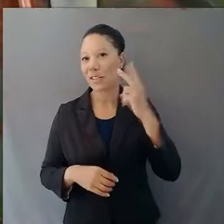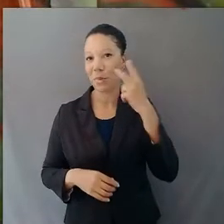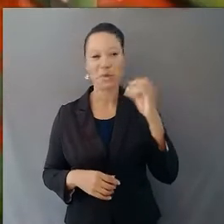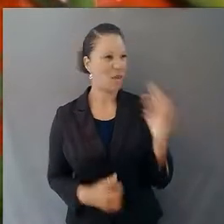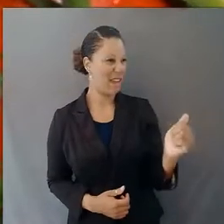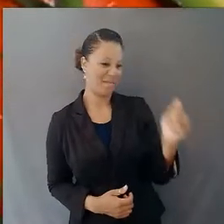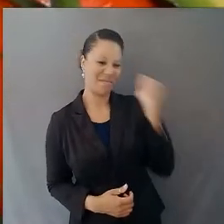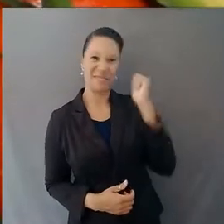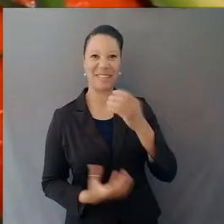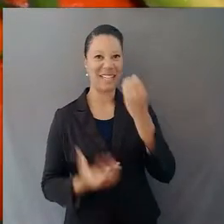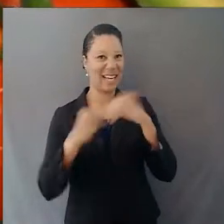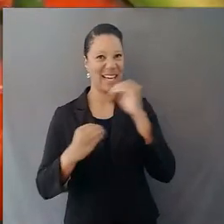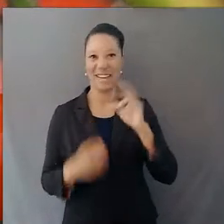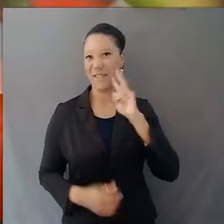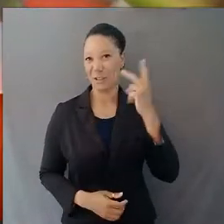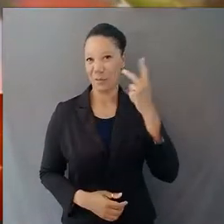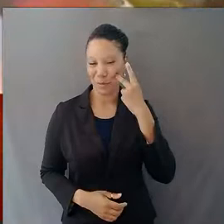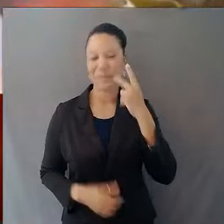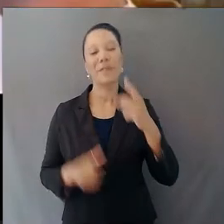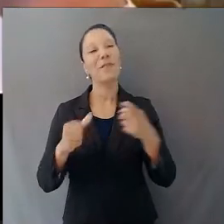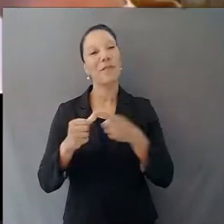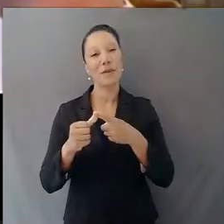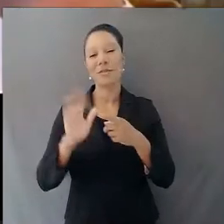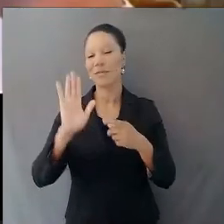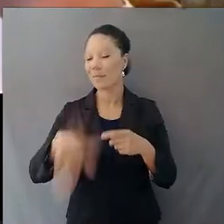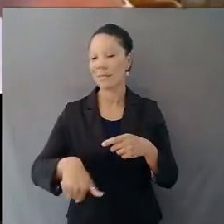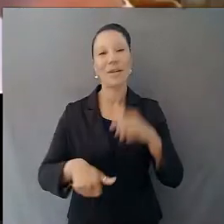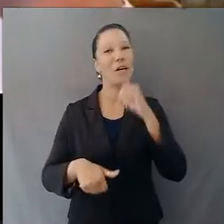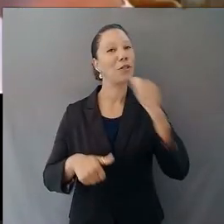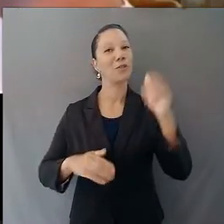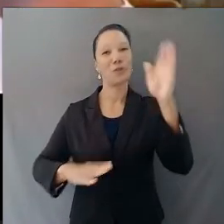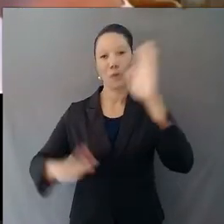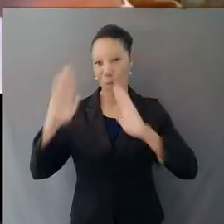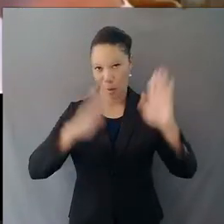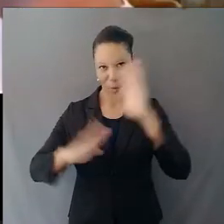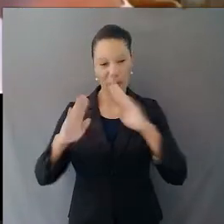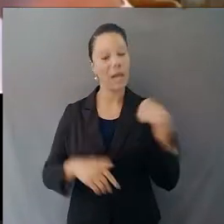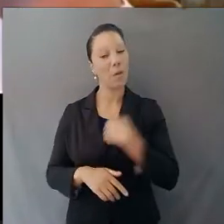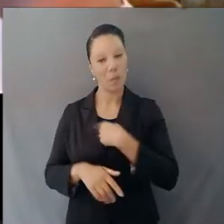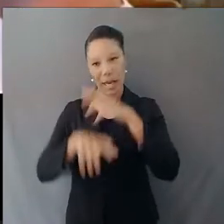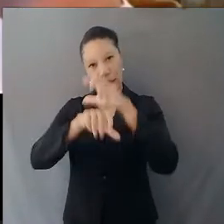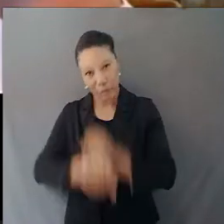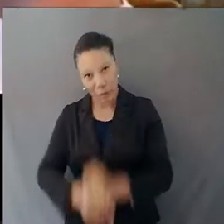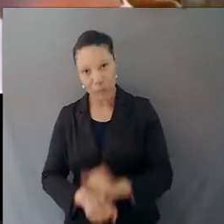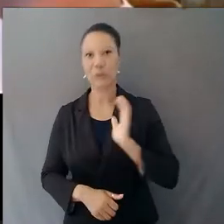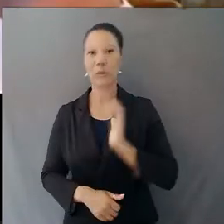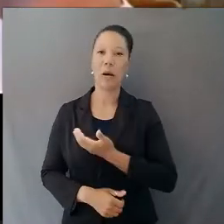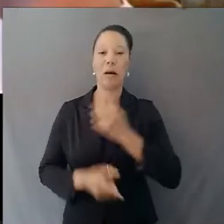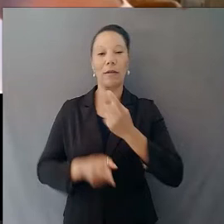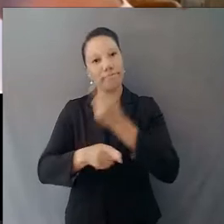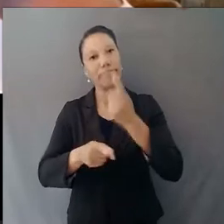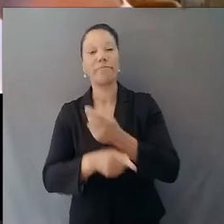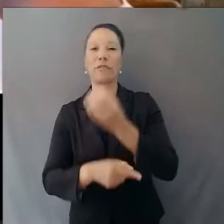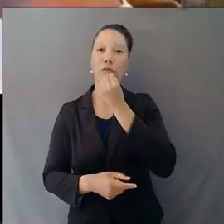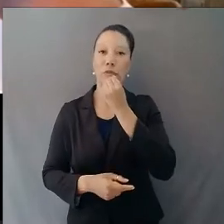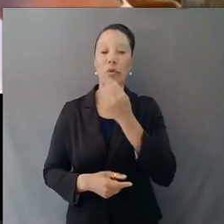the first thing I would tell them is to try not to worry. You know, we all like what we're used to eating, and we're creatures of habit, and it can take kids a